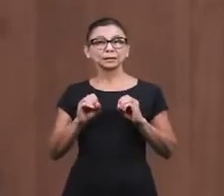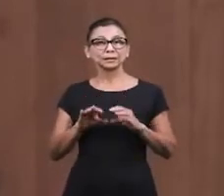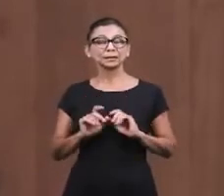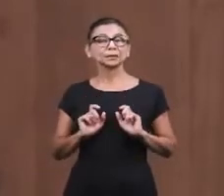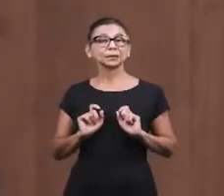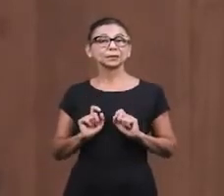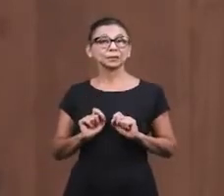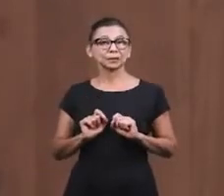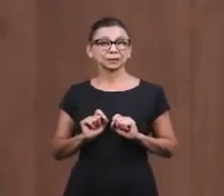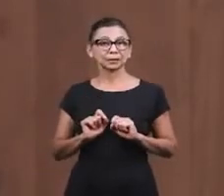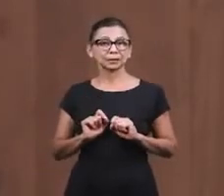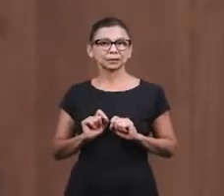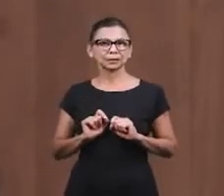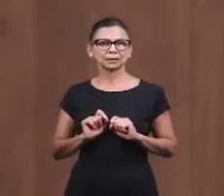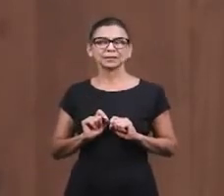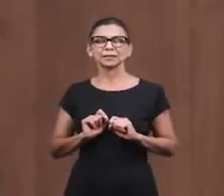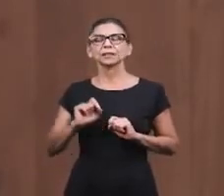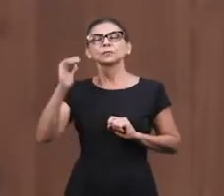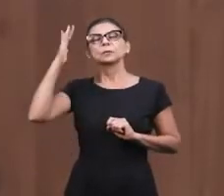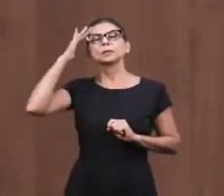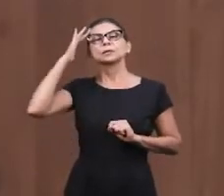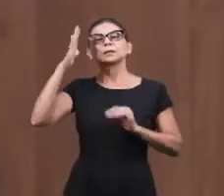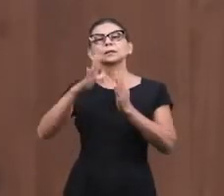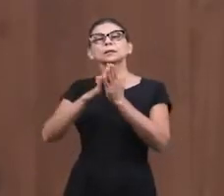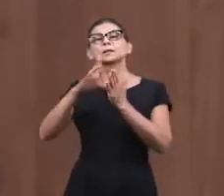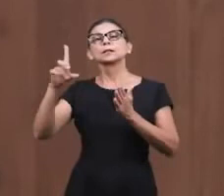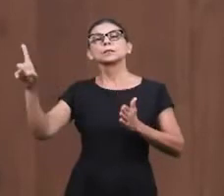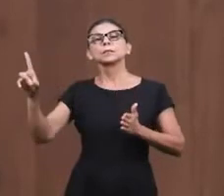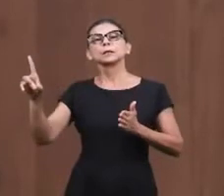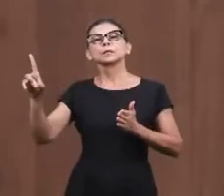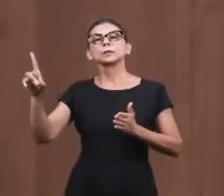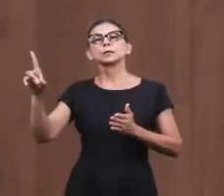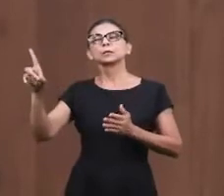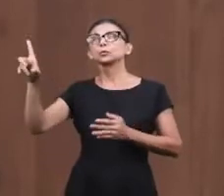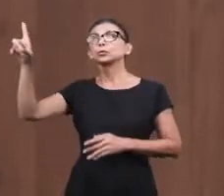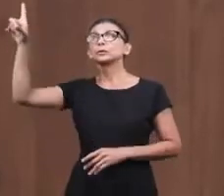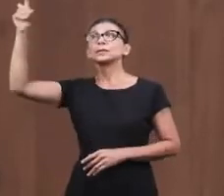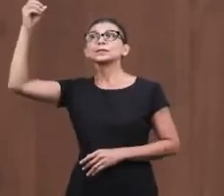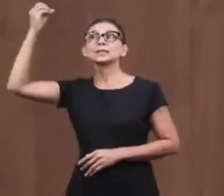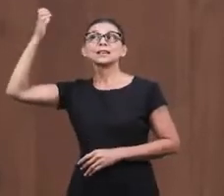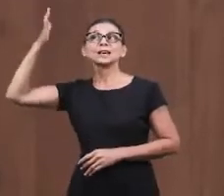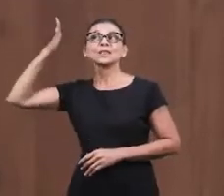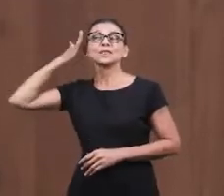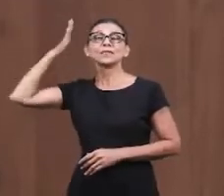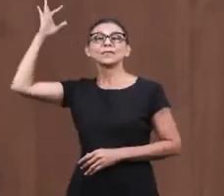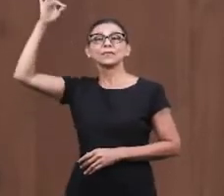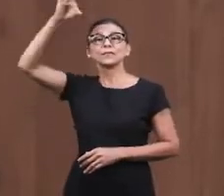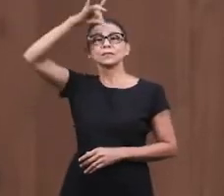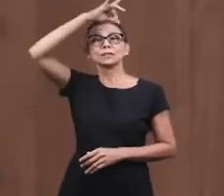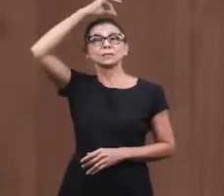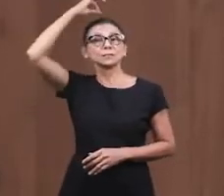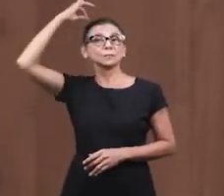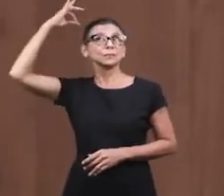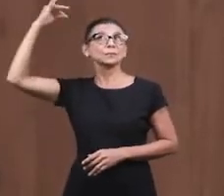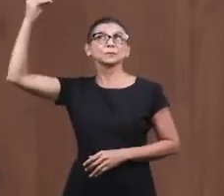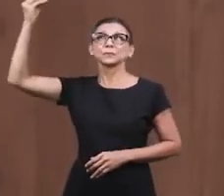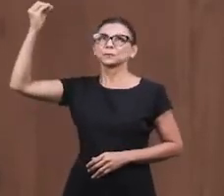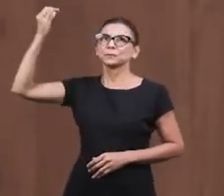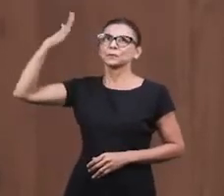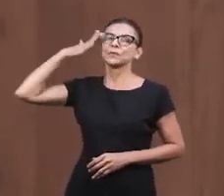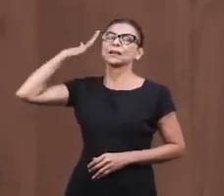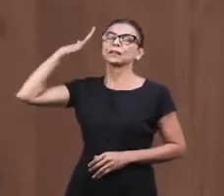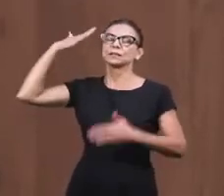of the Lord when it is revealed to us by the Holy Spirit. We need